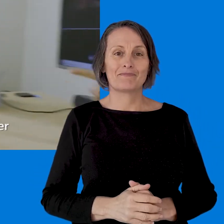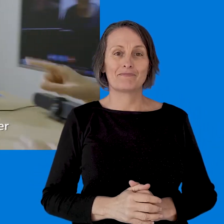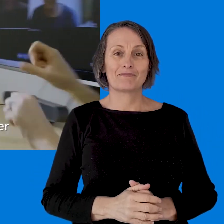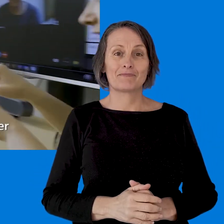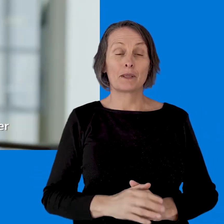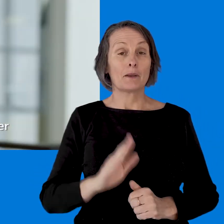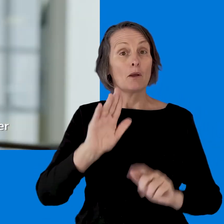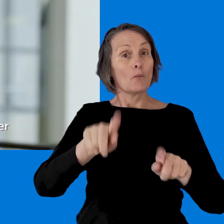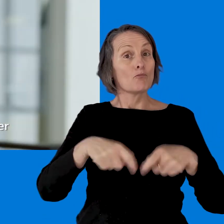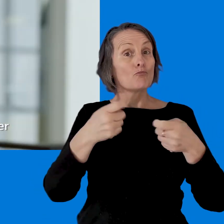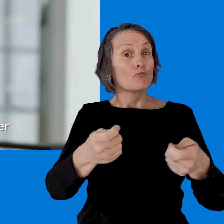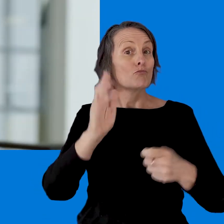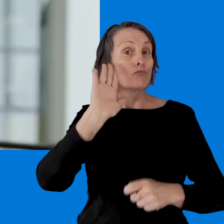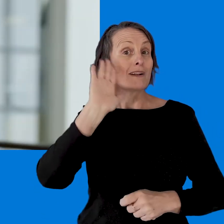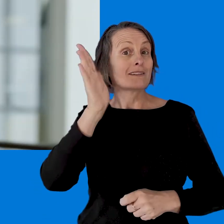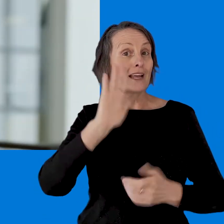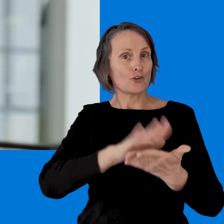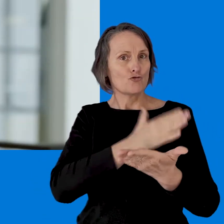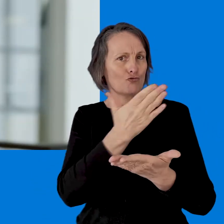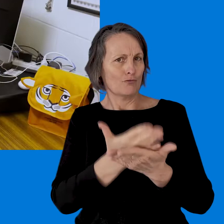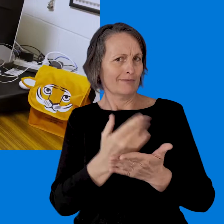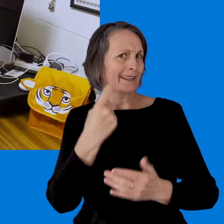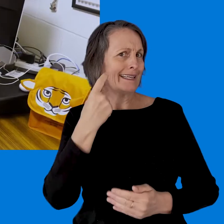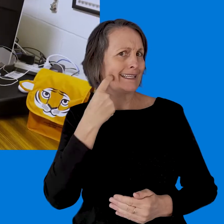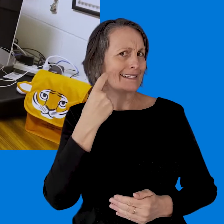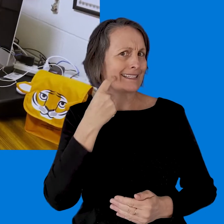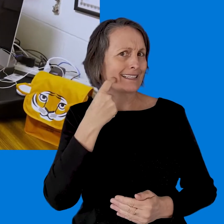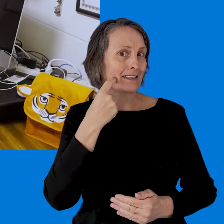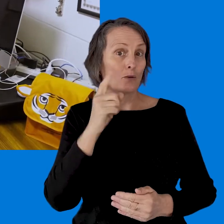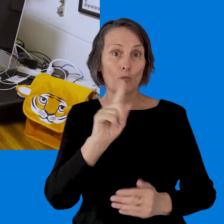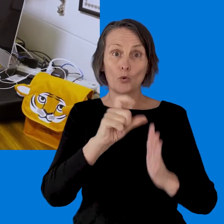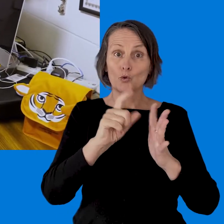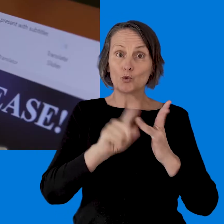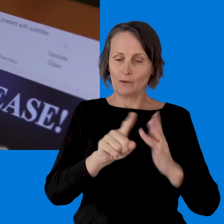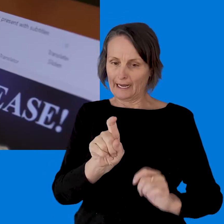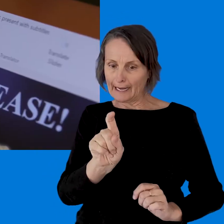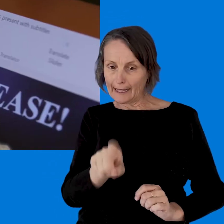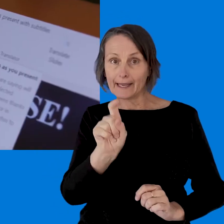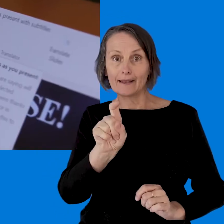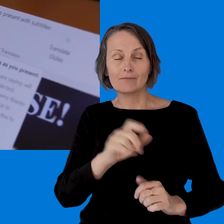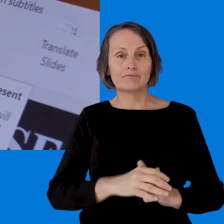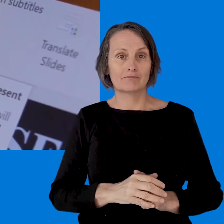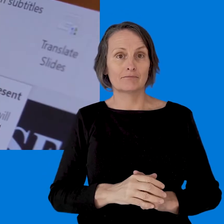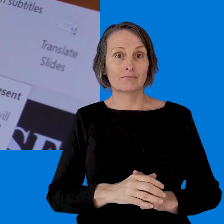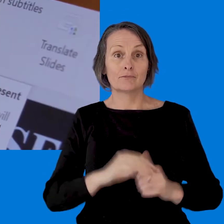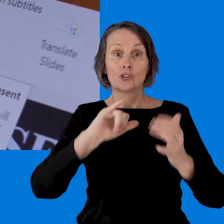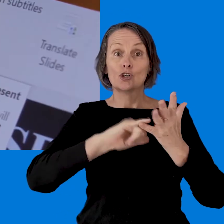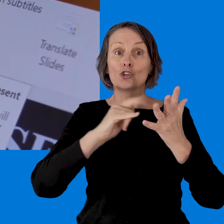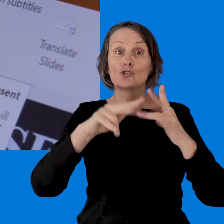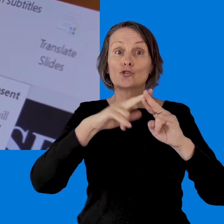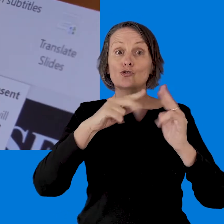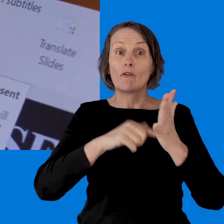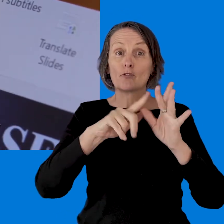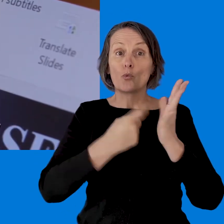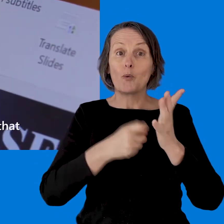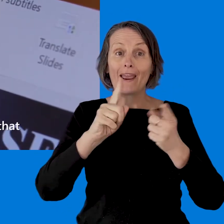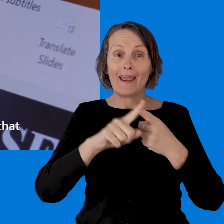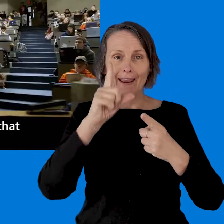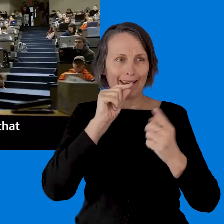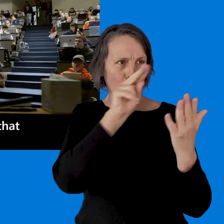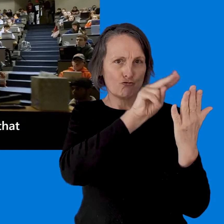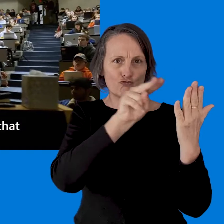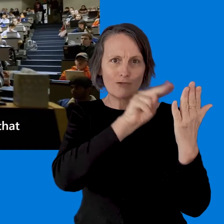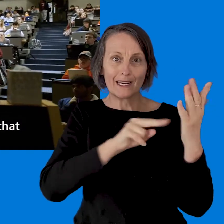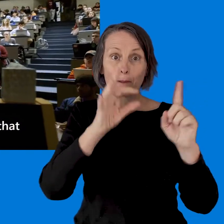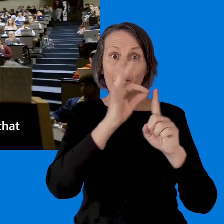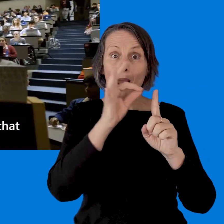Presentation Translator was easier than we thought it would be. You really just have to click it, and the software automatically reads